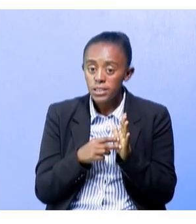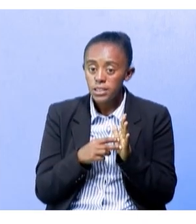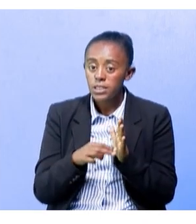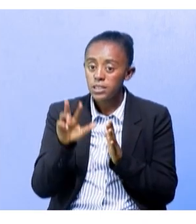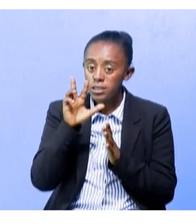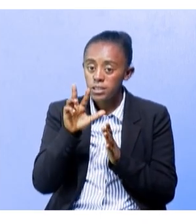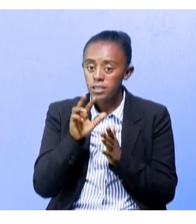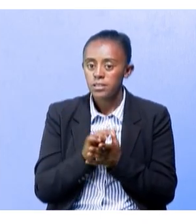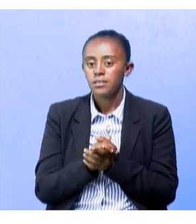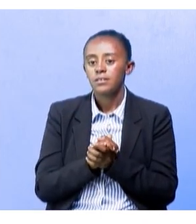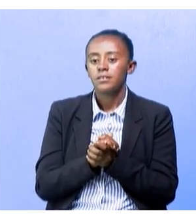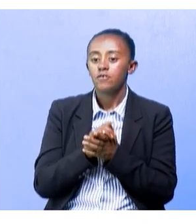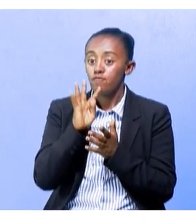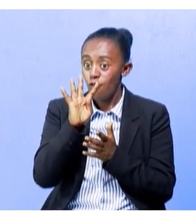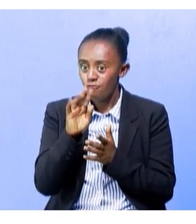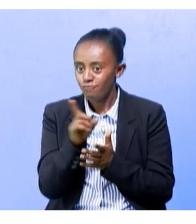number 4.